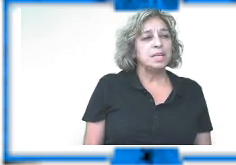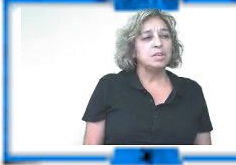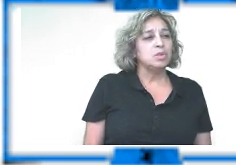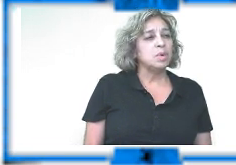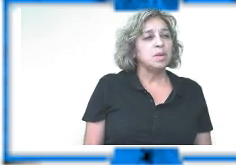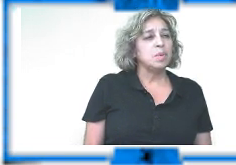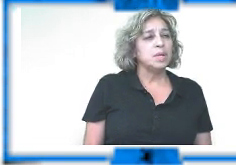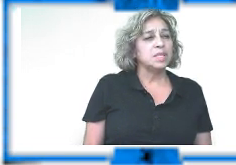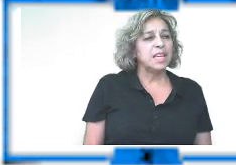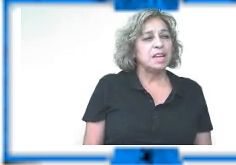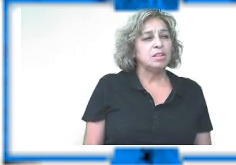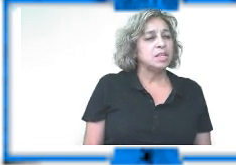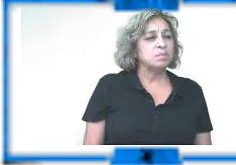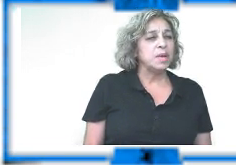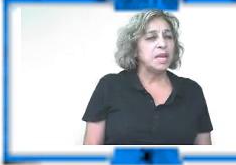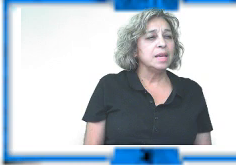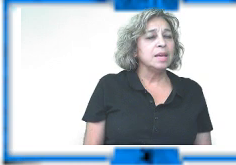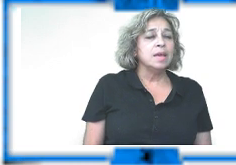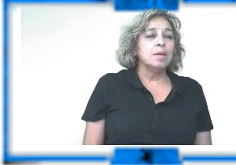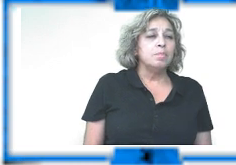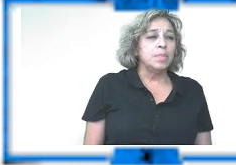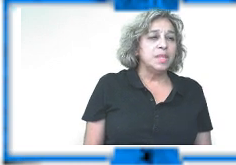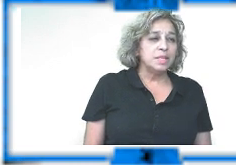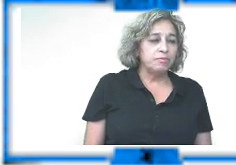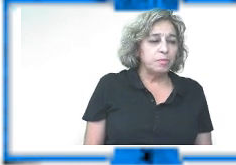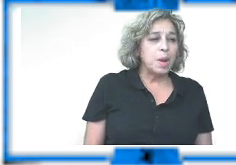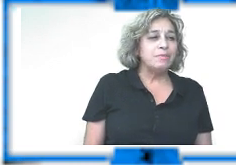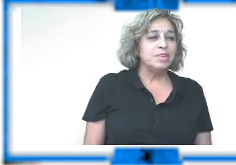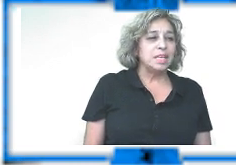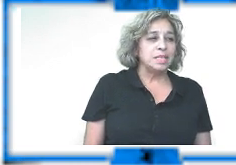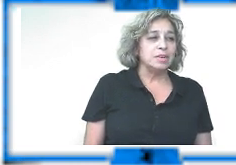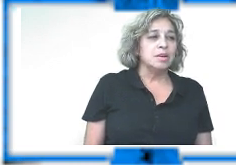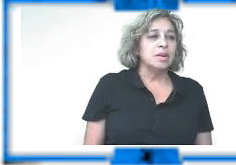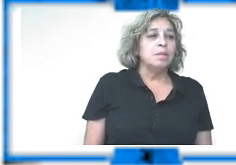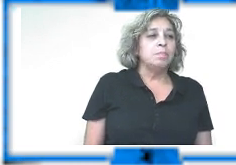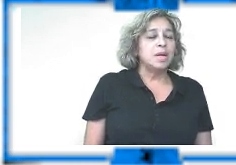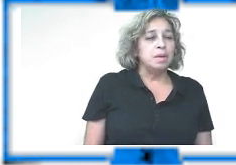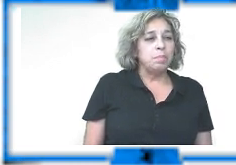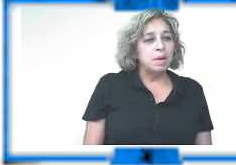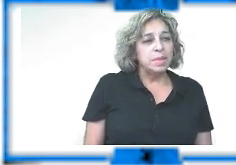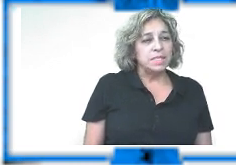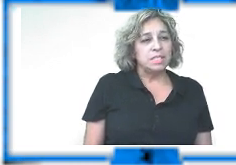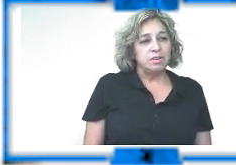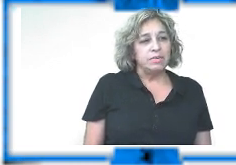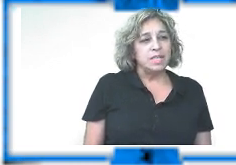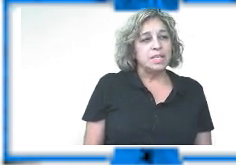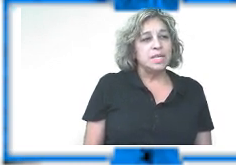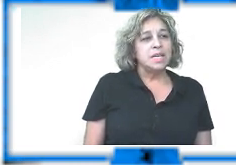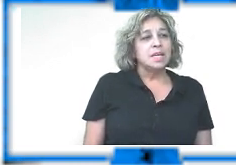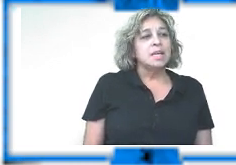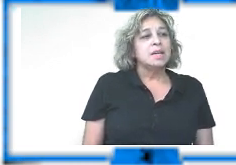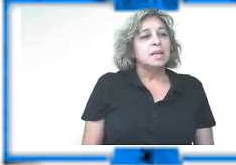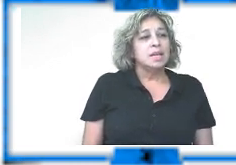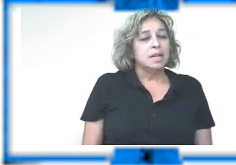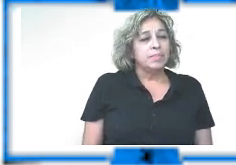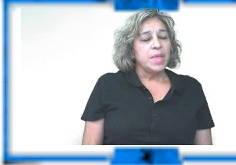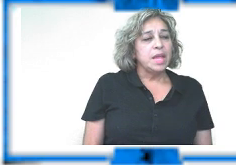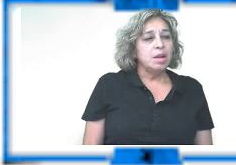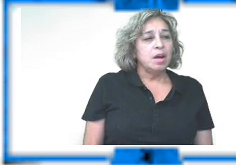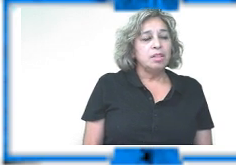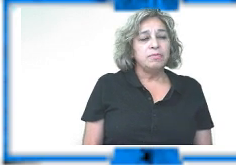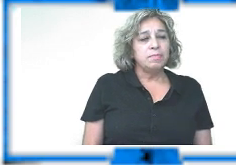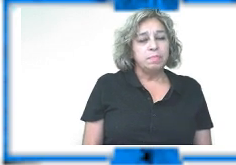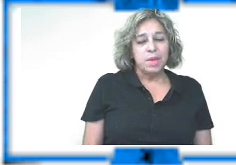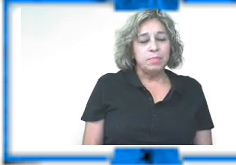business and do what he wants, get all his money in this private sector. But a public servant